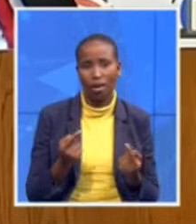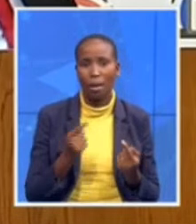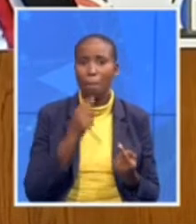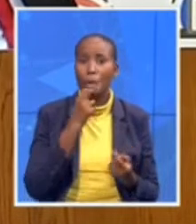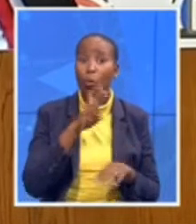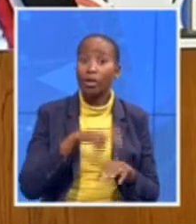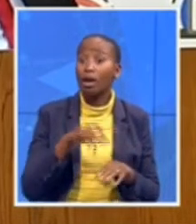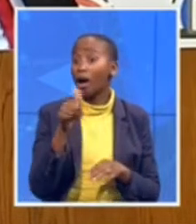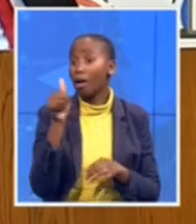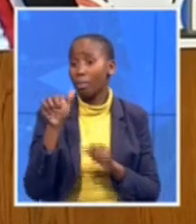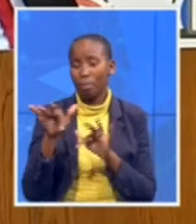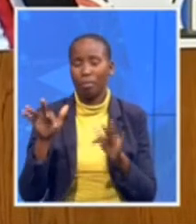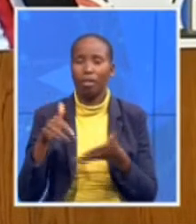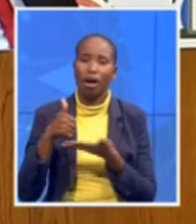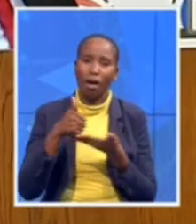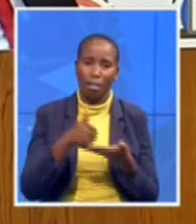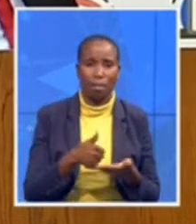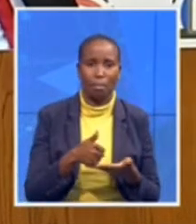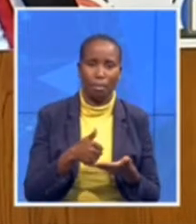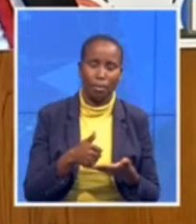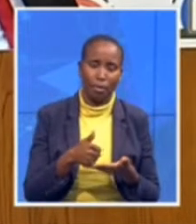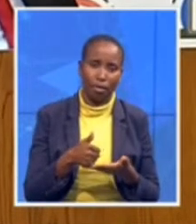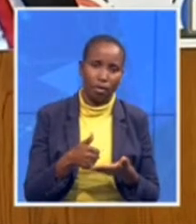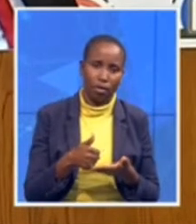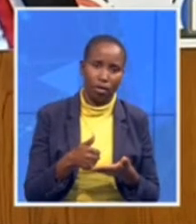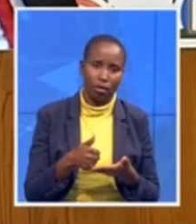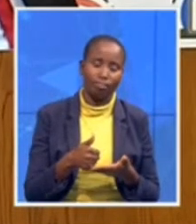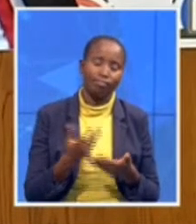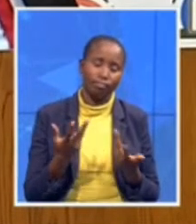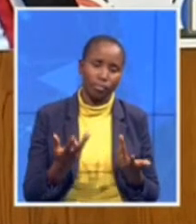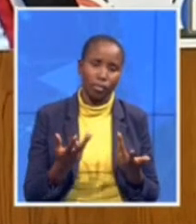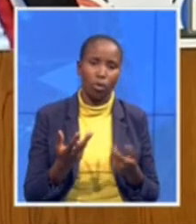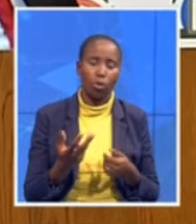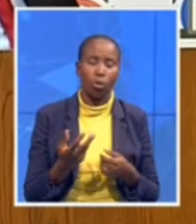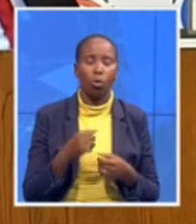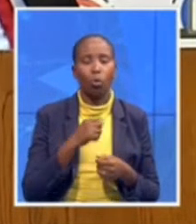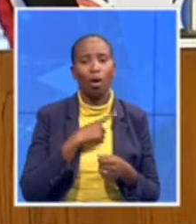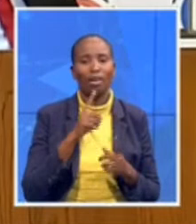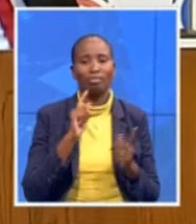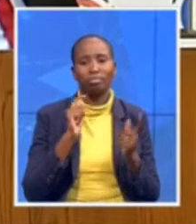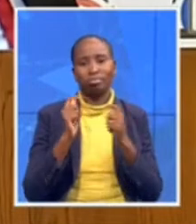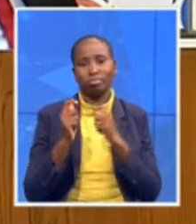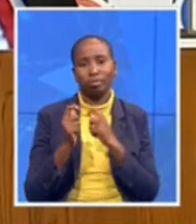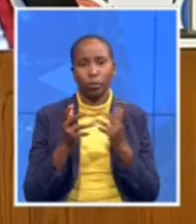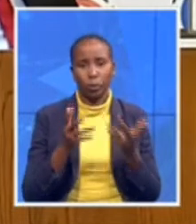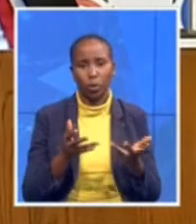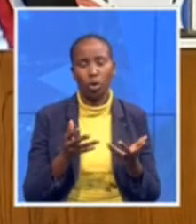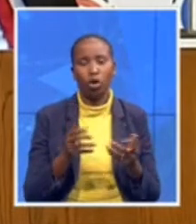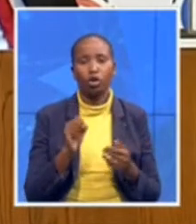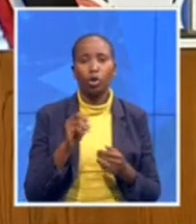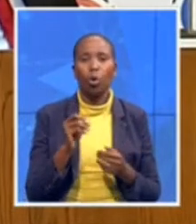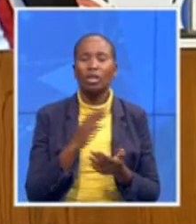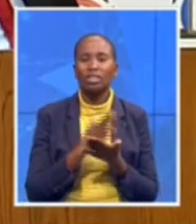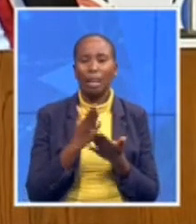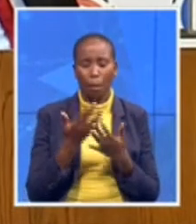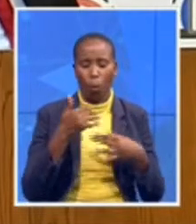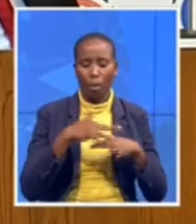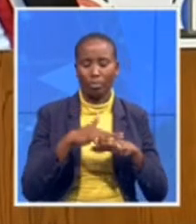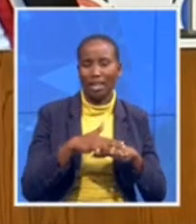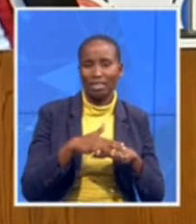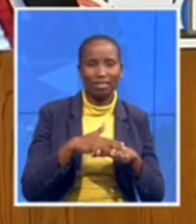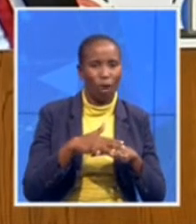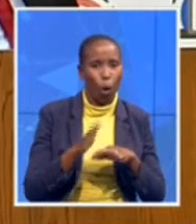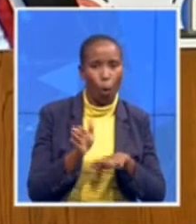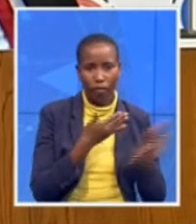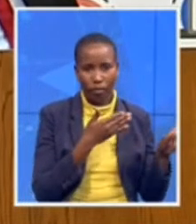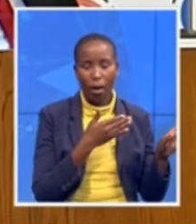its own. When you want to take certain websites down, you may need another country to help you in doing that. So that's why